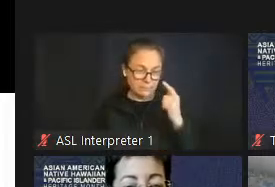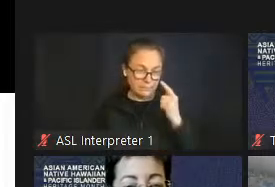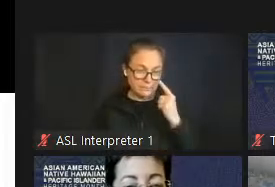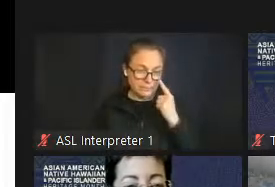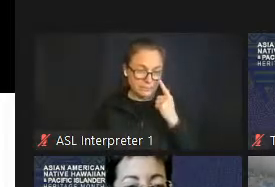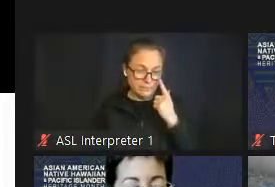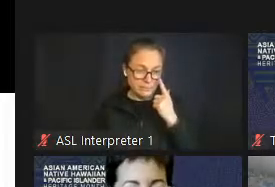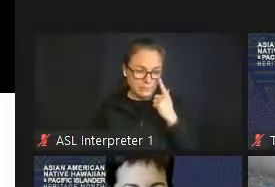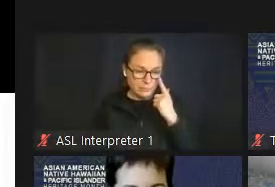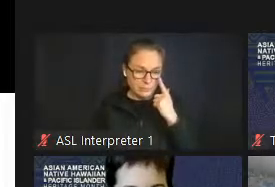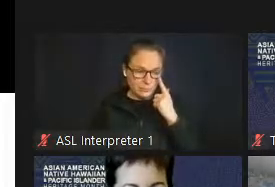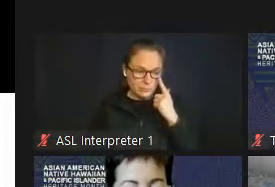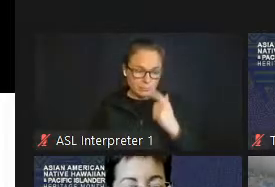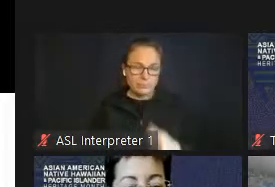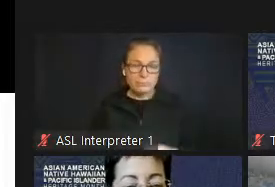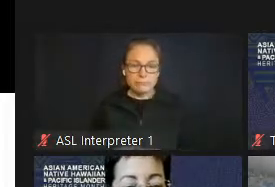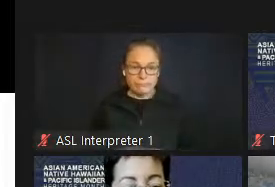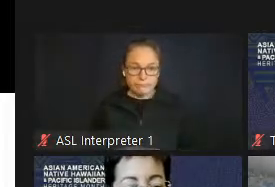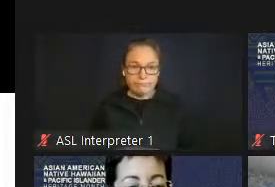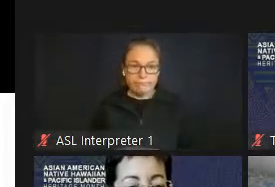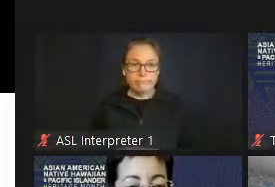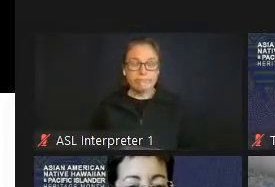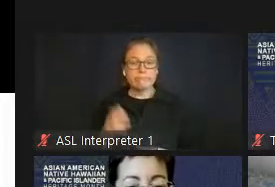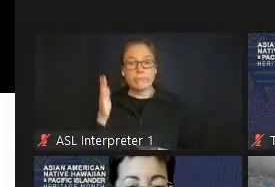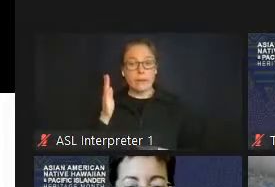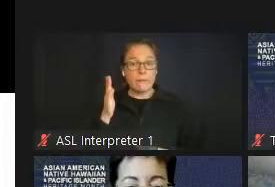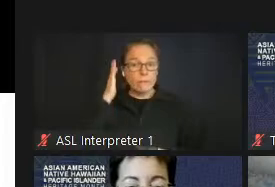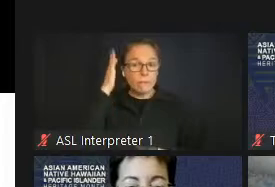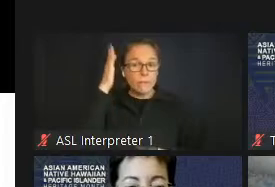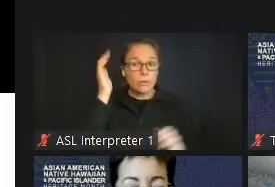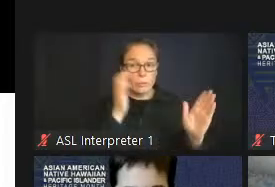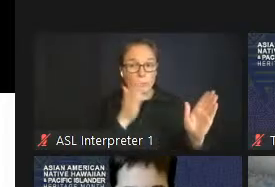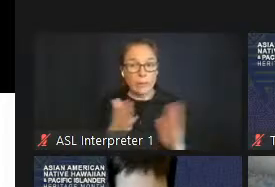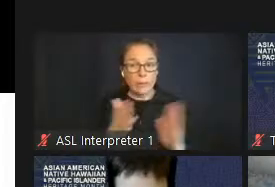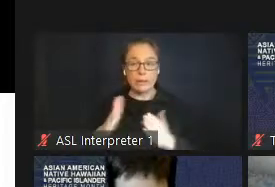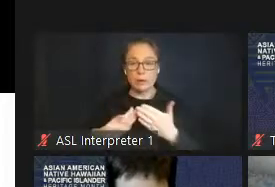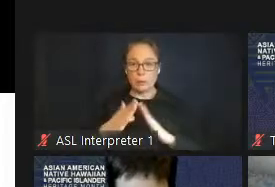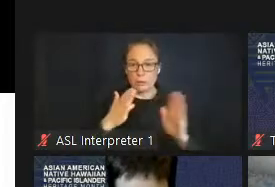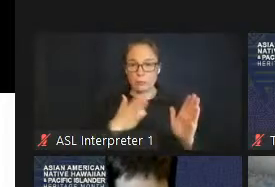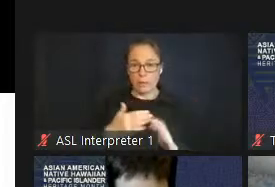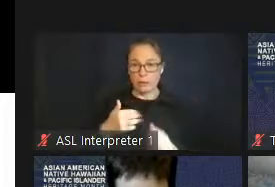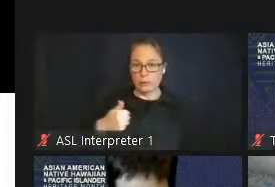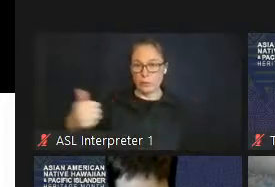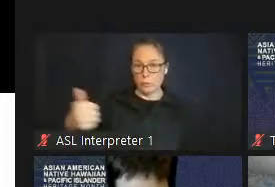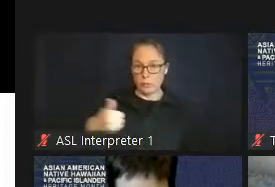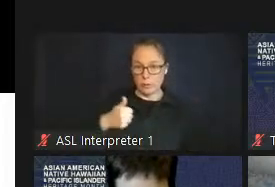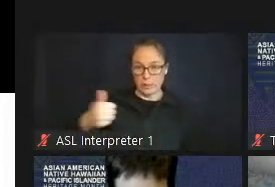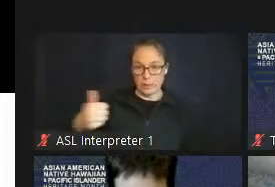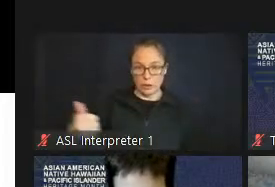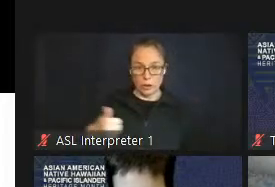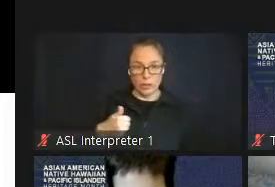The Long Range Planning Division conducts community planning and transportation